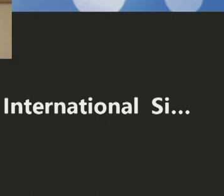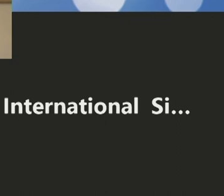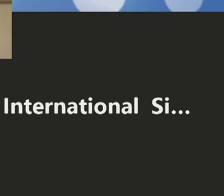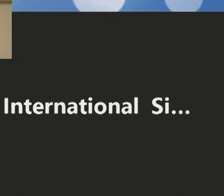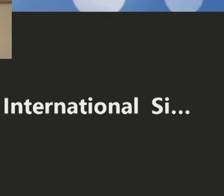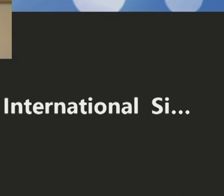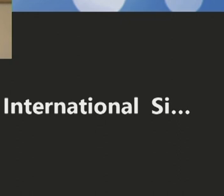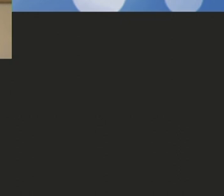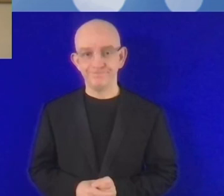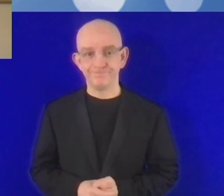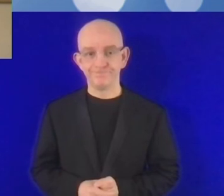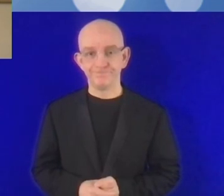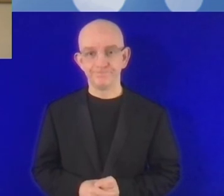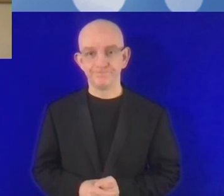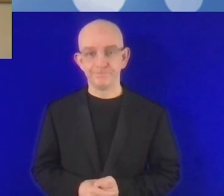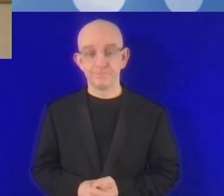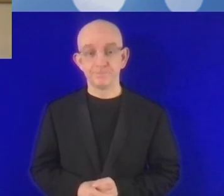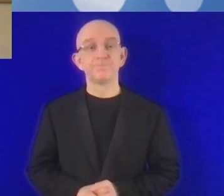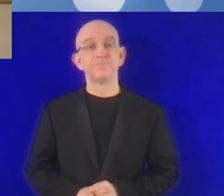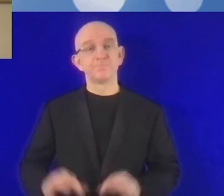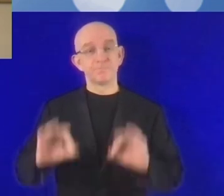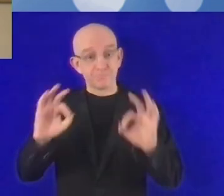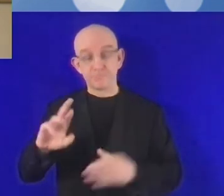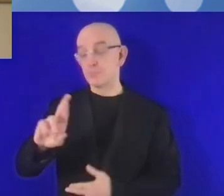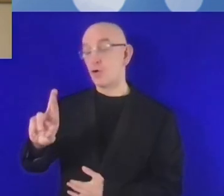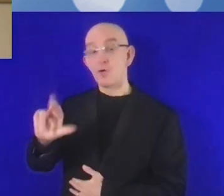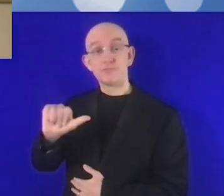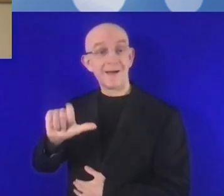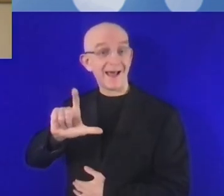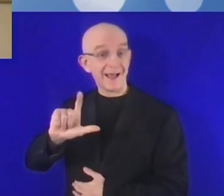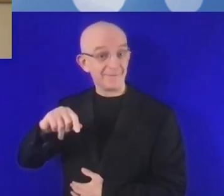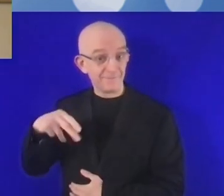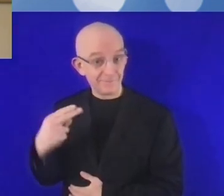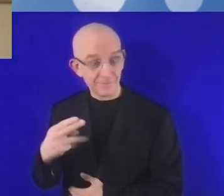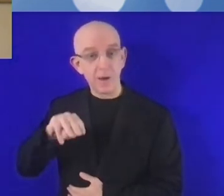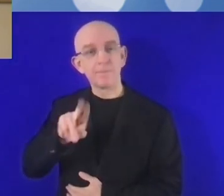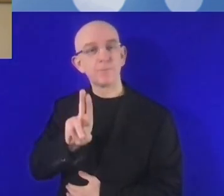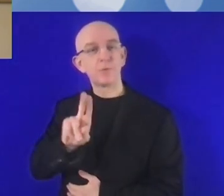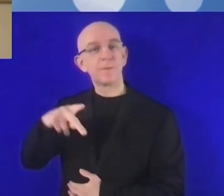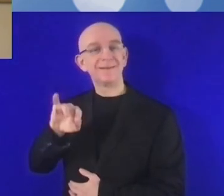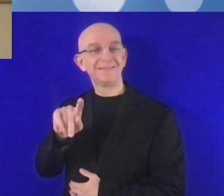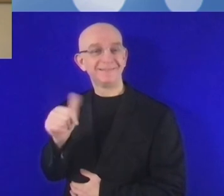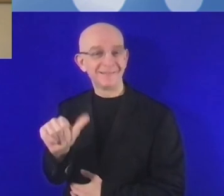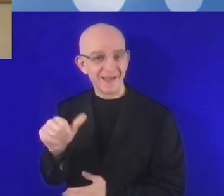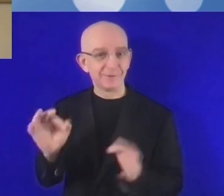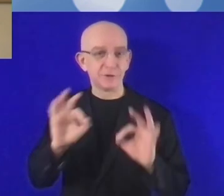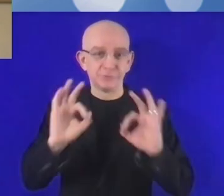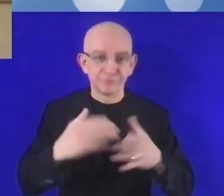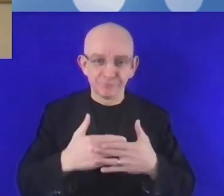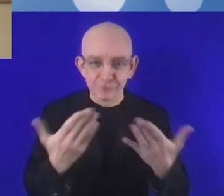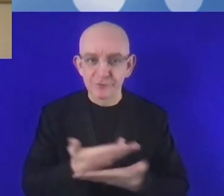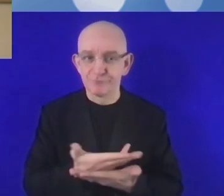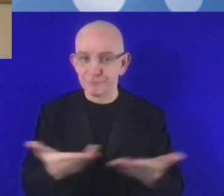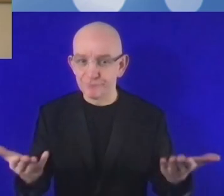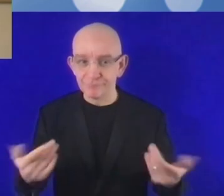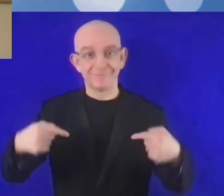forum and the matters that are being discussed within the context of internet and internet freedoms.